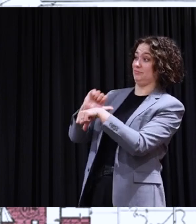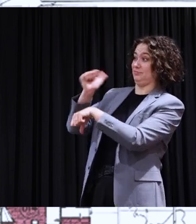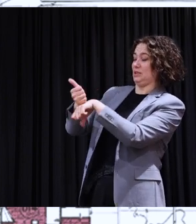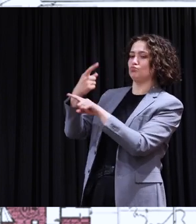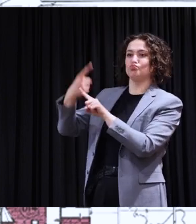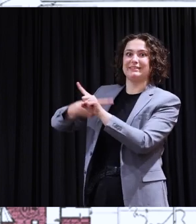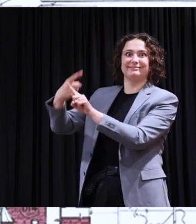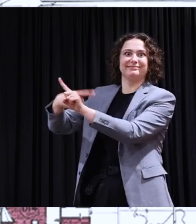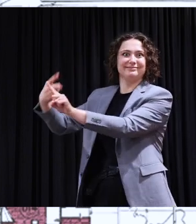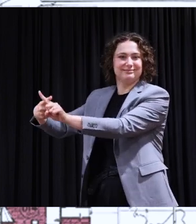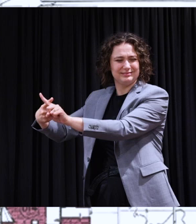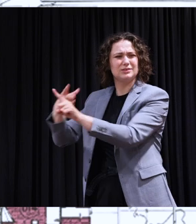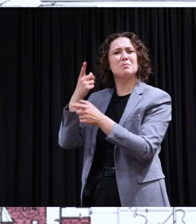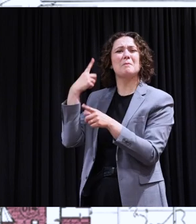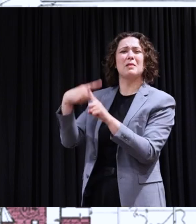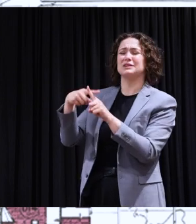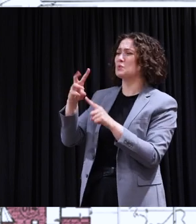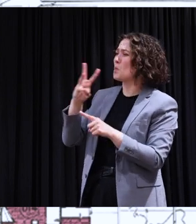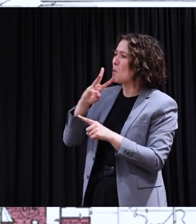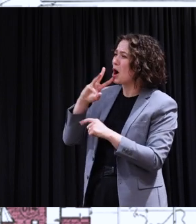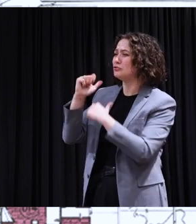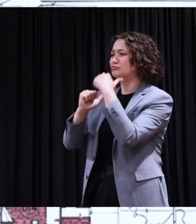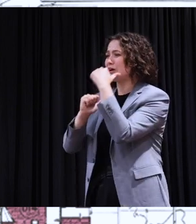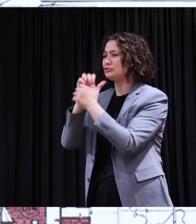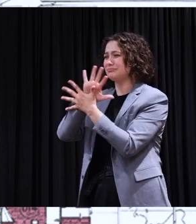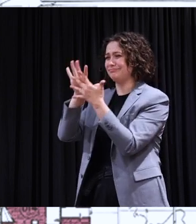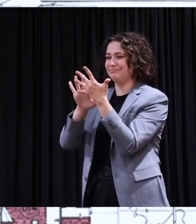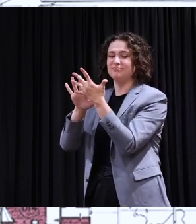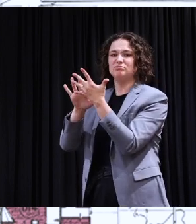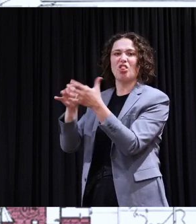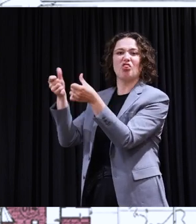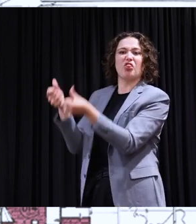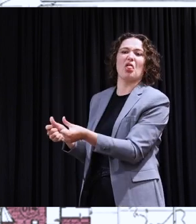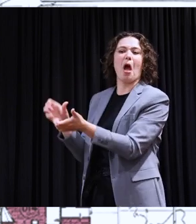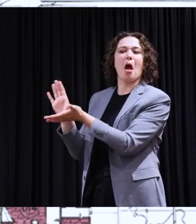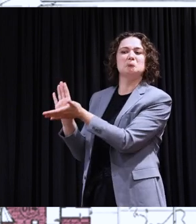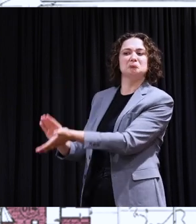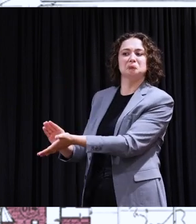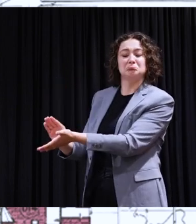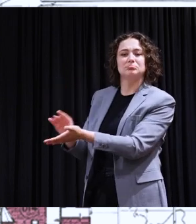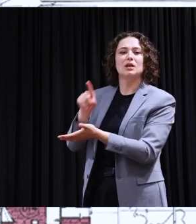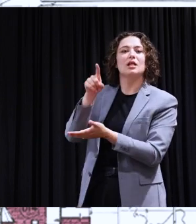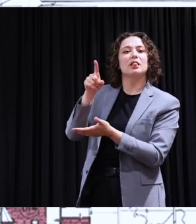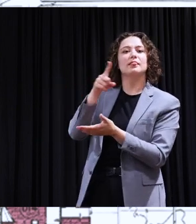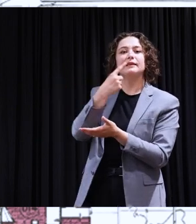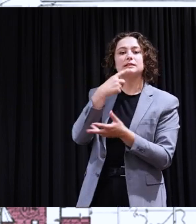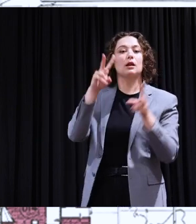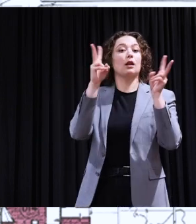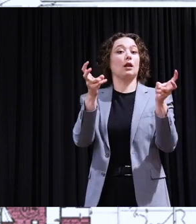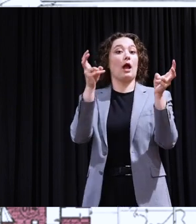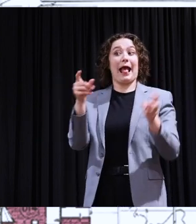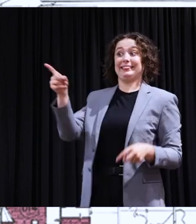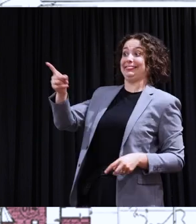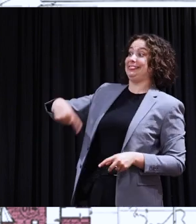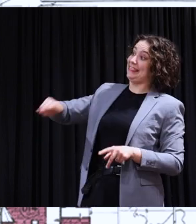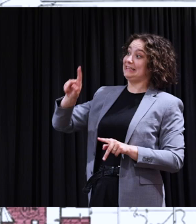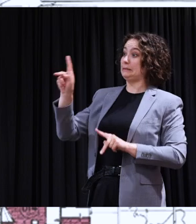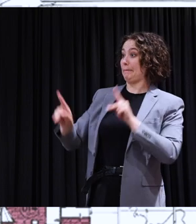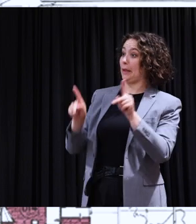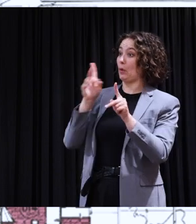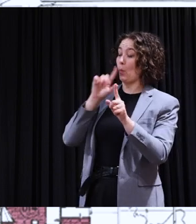those areas. So kind of, again, making the assumption that these people, as they would put it, would come in and